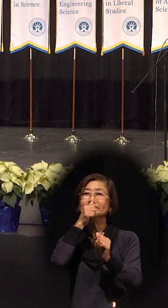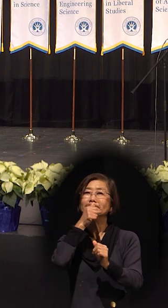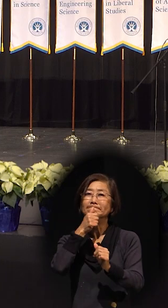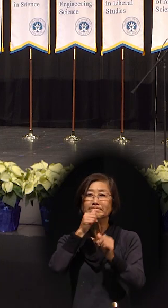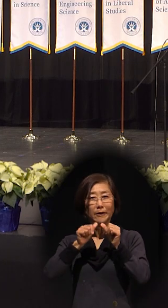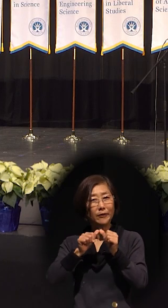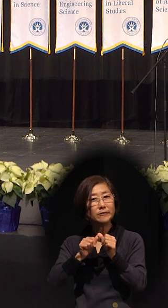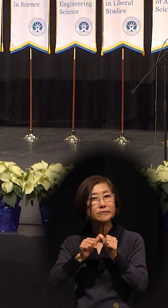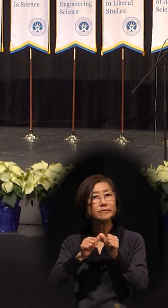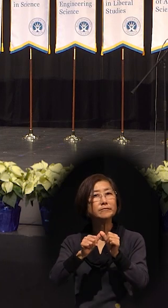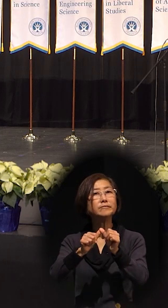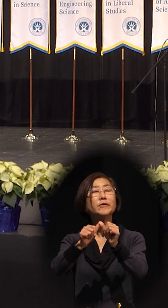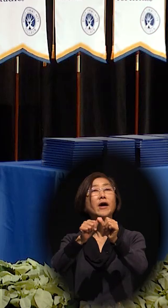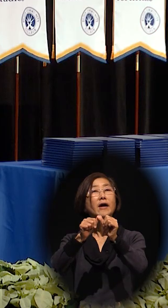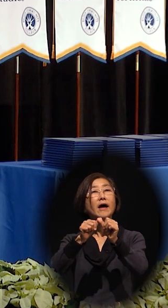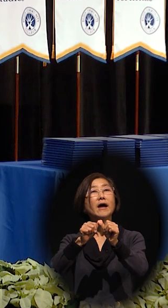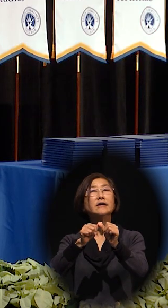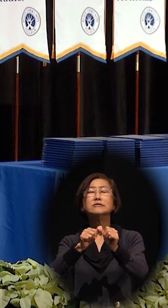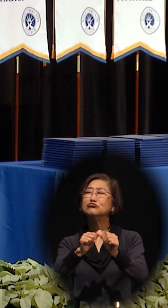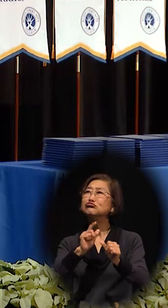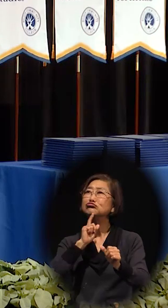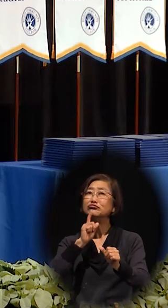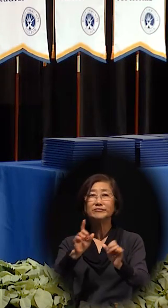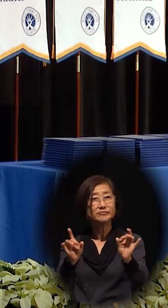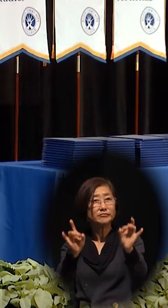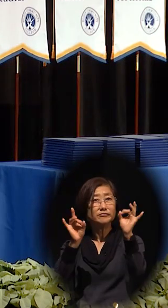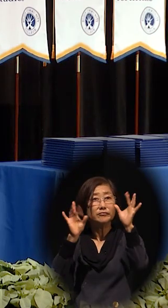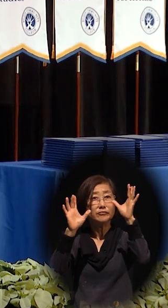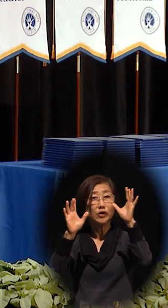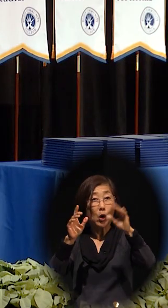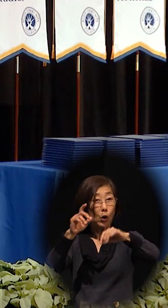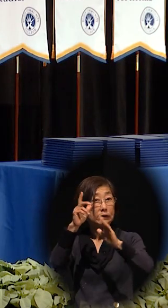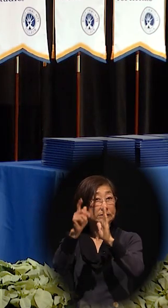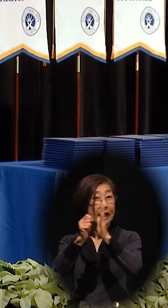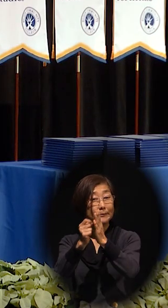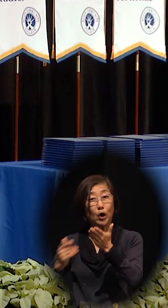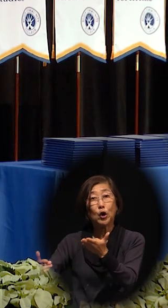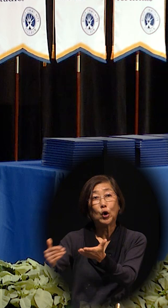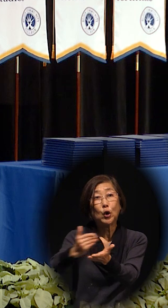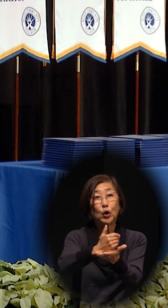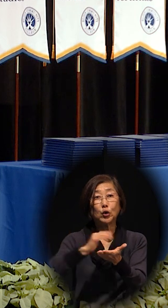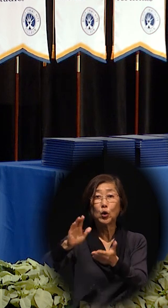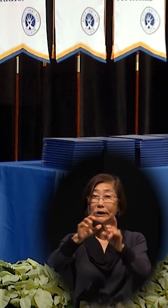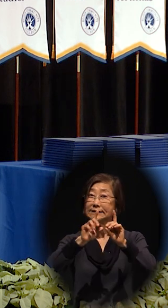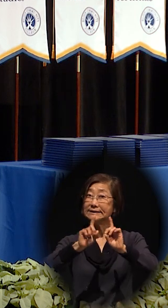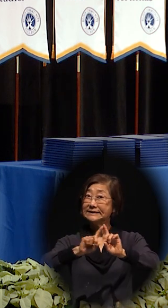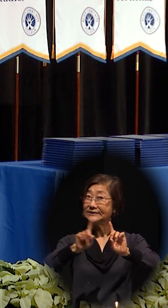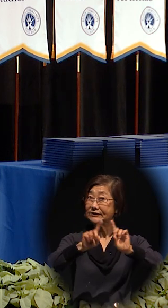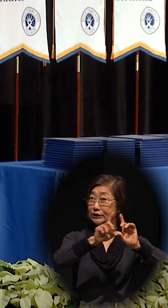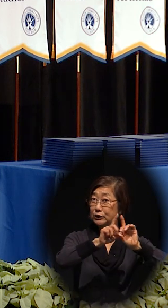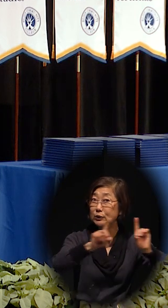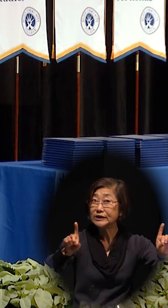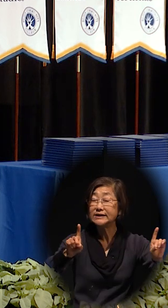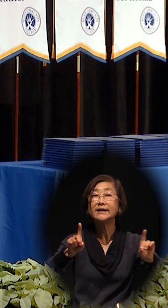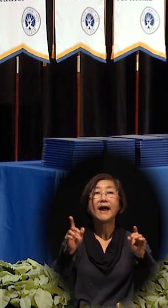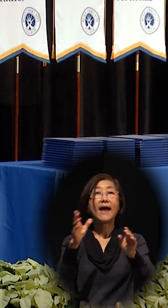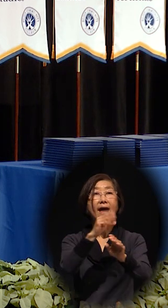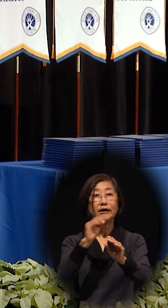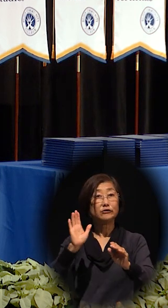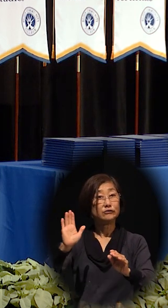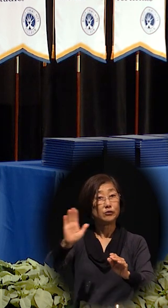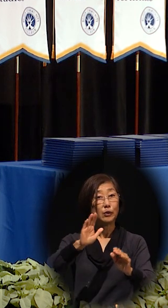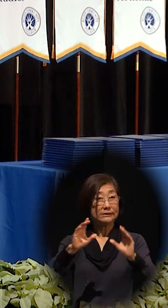for persevering through an unprecedented time to earn your degrees